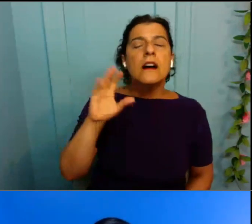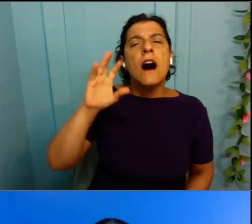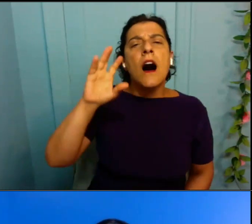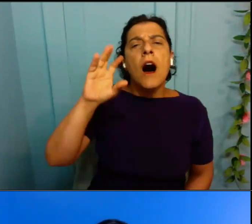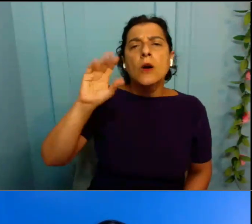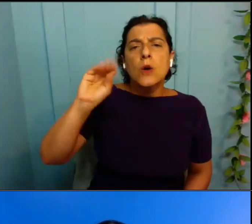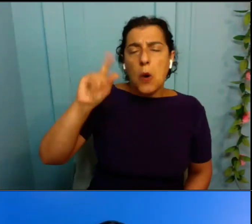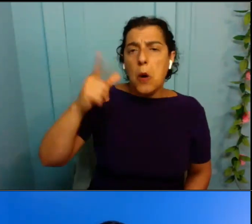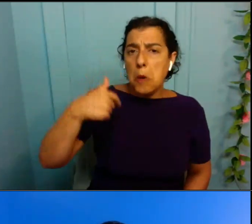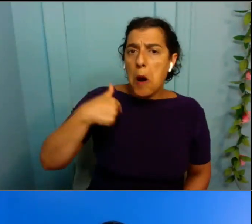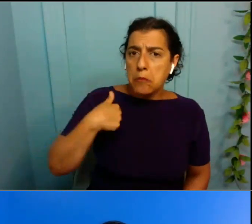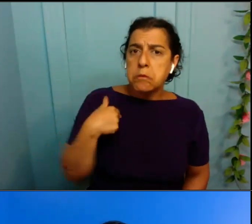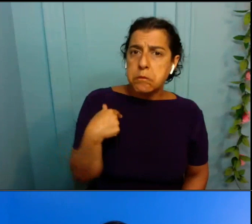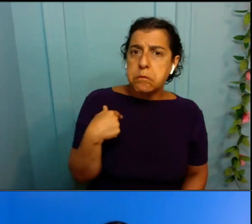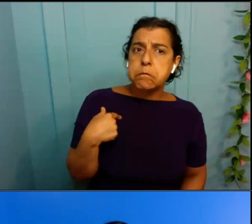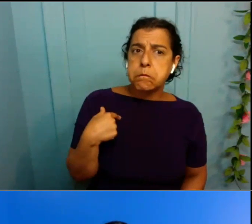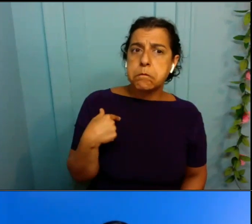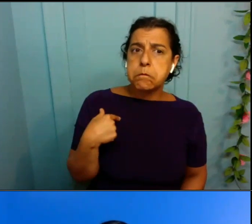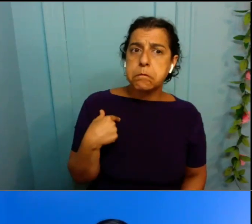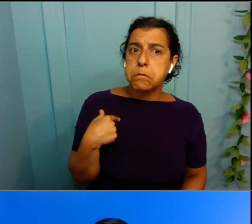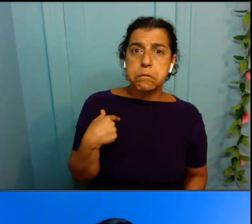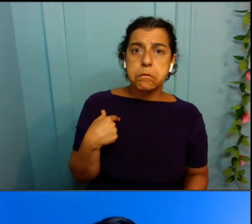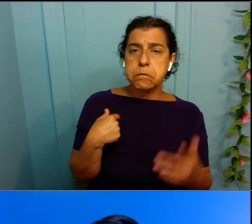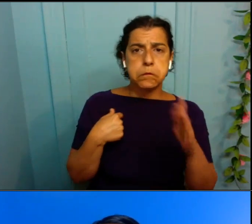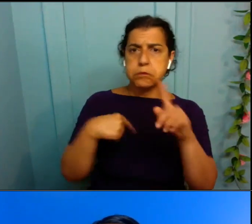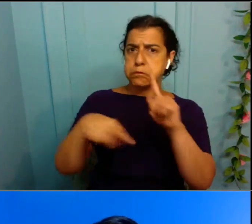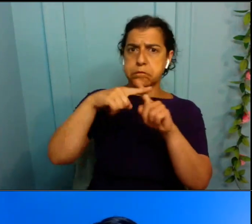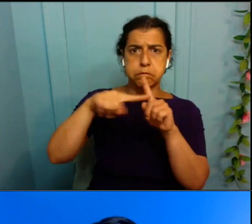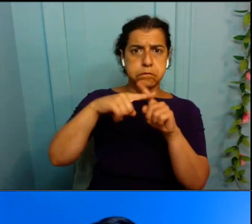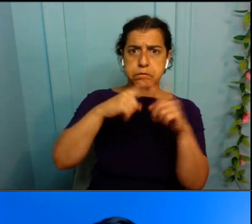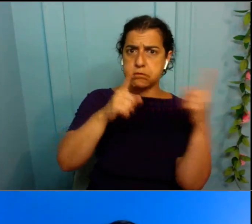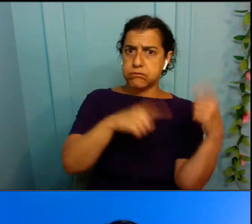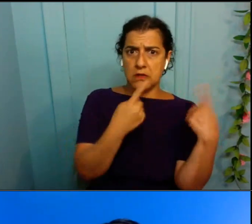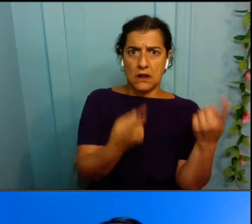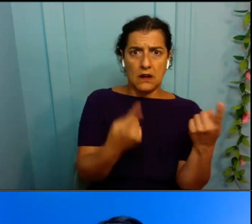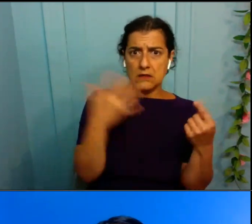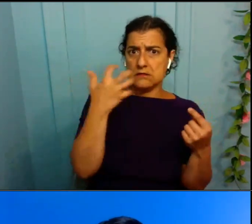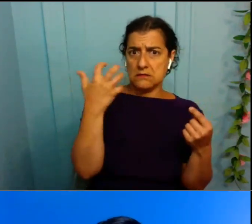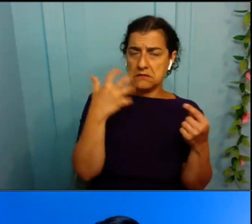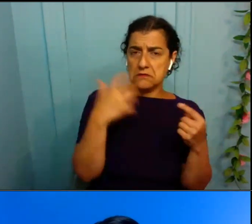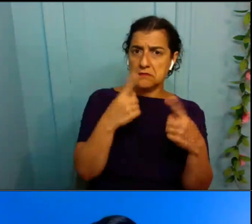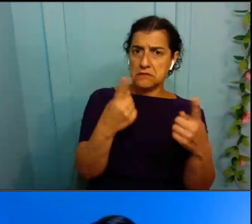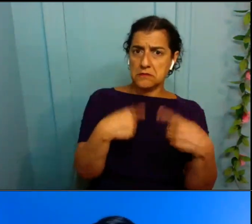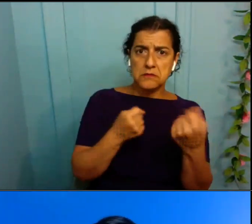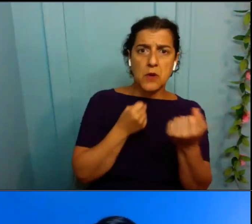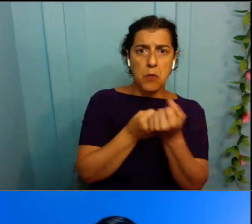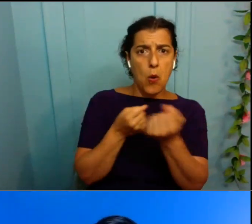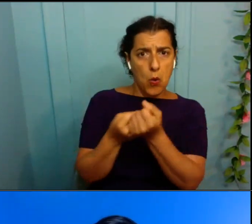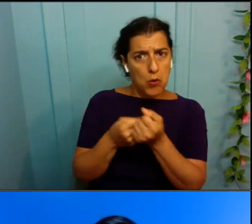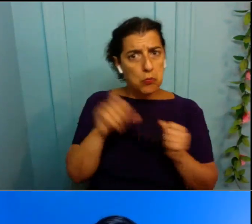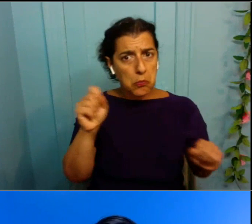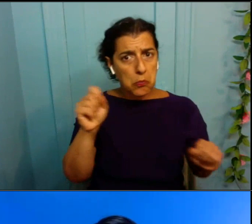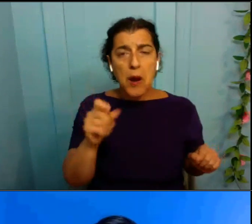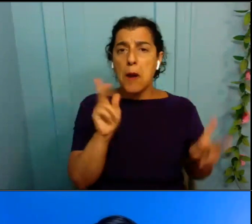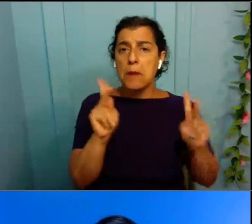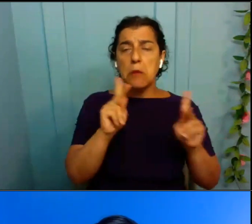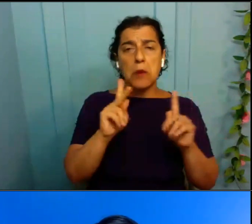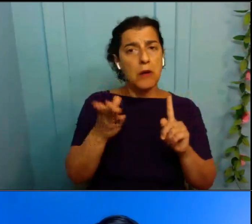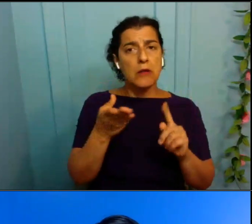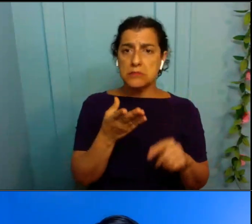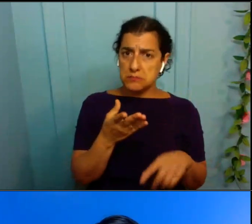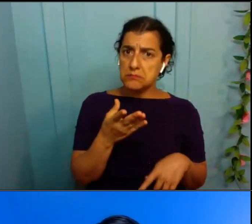I've gotten nothing but positive response and support. I've gotten a lot of buy-in from